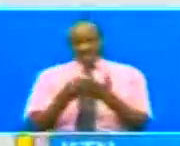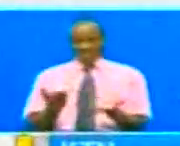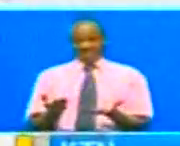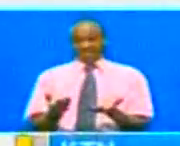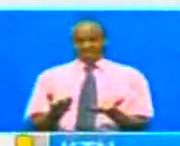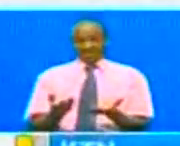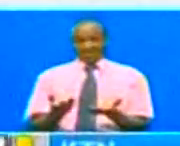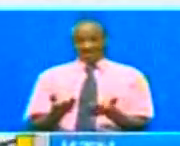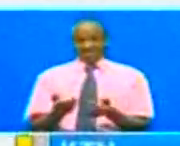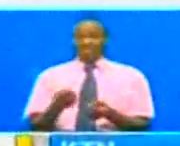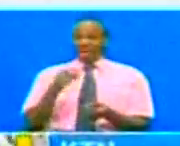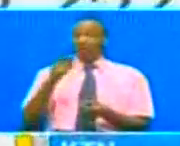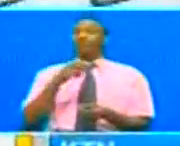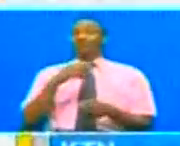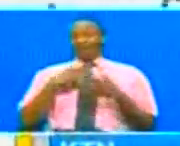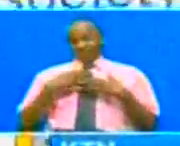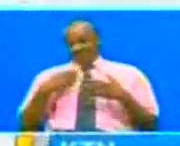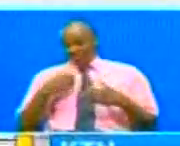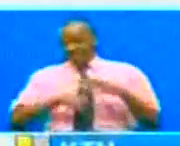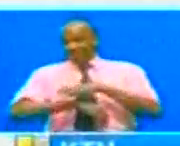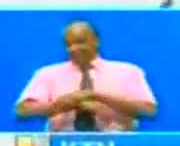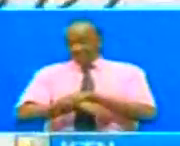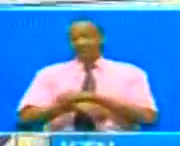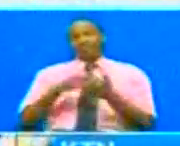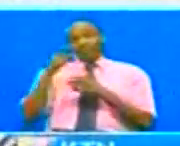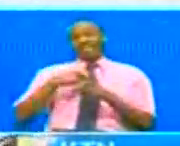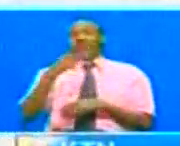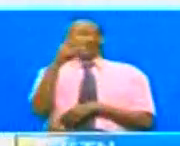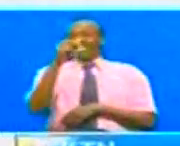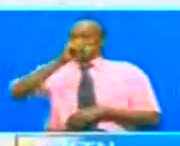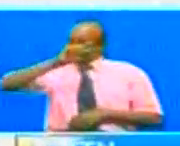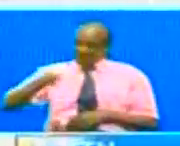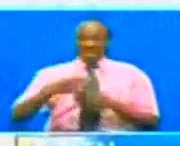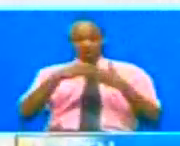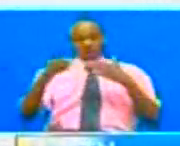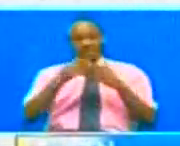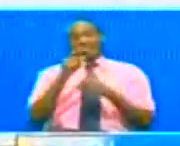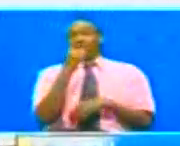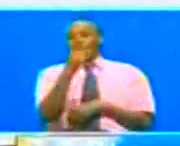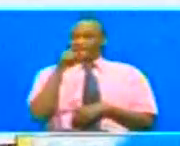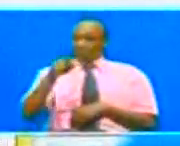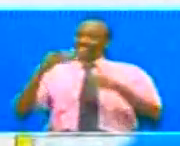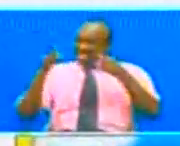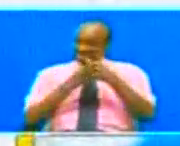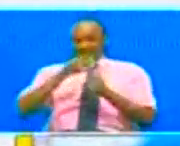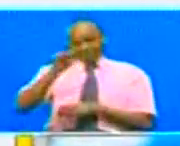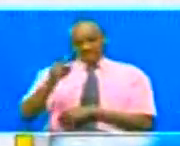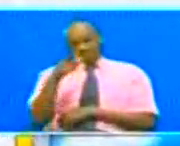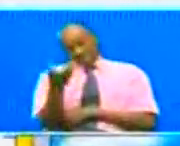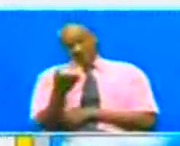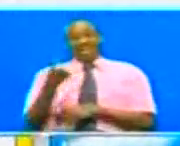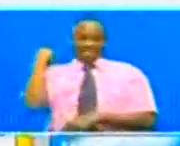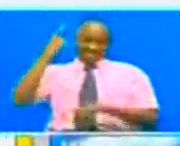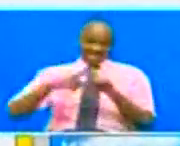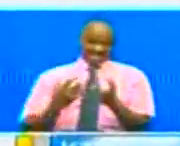Father Paul supposedly received $20,000, approximately 1.8 million shillings, sometime